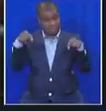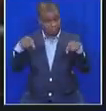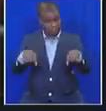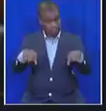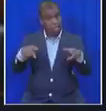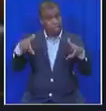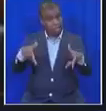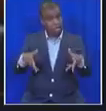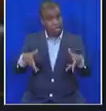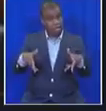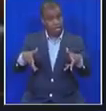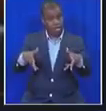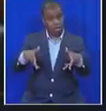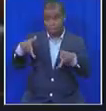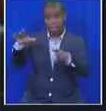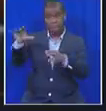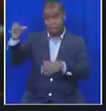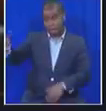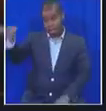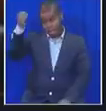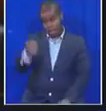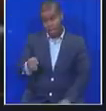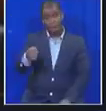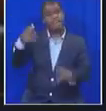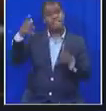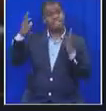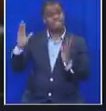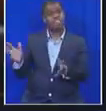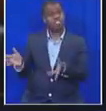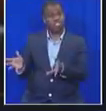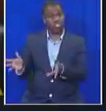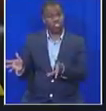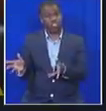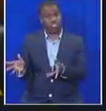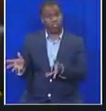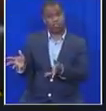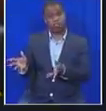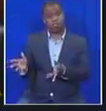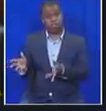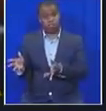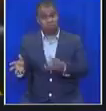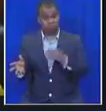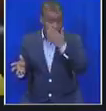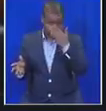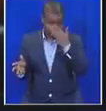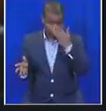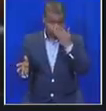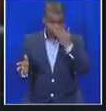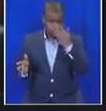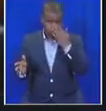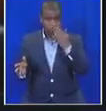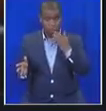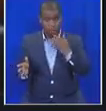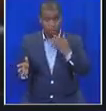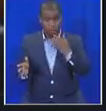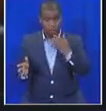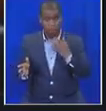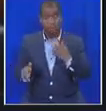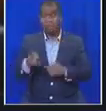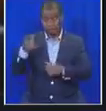Honorable Speaker. This President is actually a member and a leader of